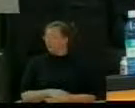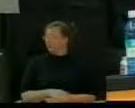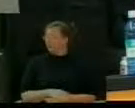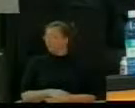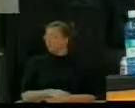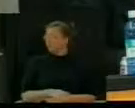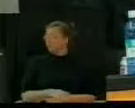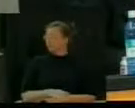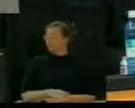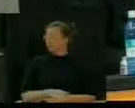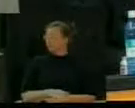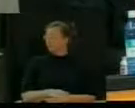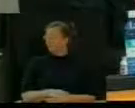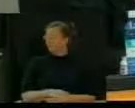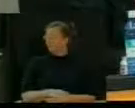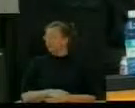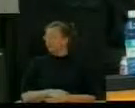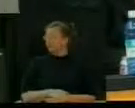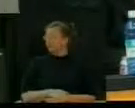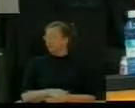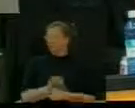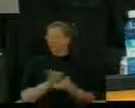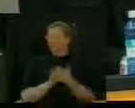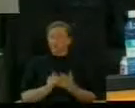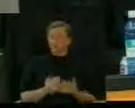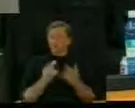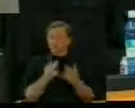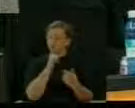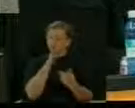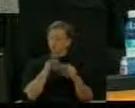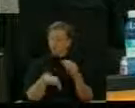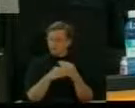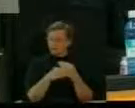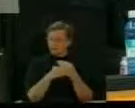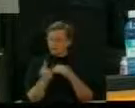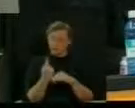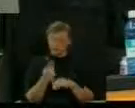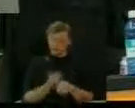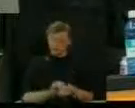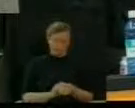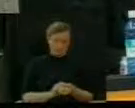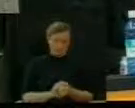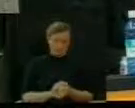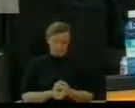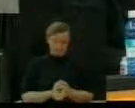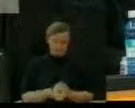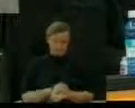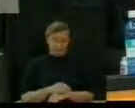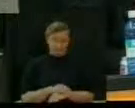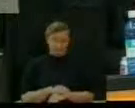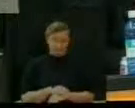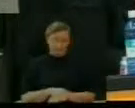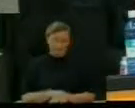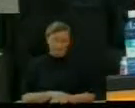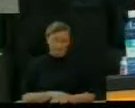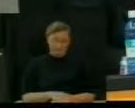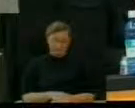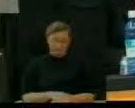Resolution 910 from our agenda. To withdraw the whole thing. That's a resolution, not just an amendment.